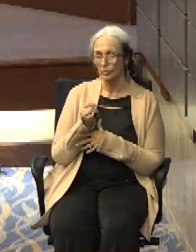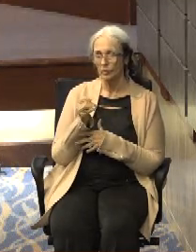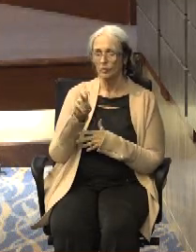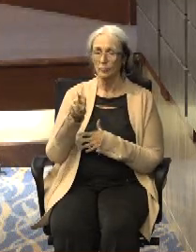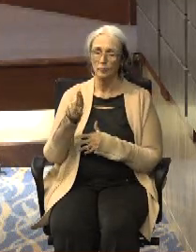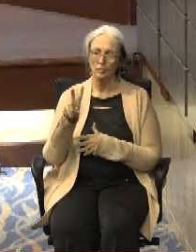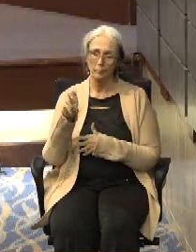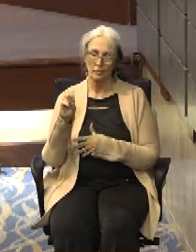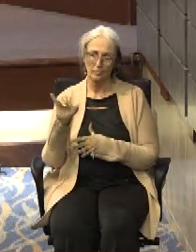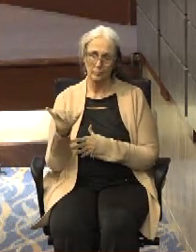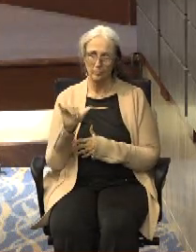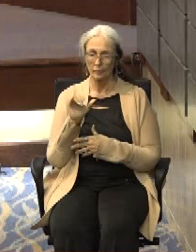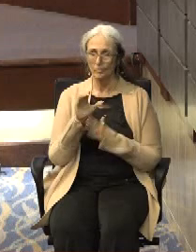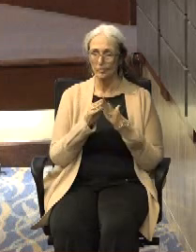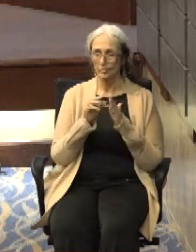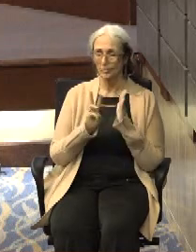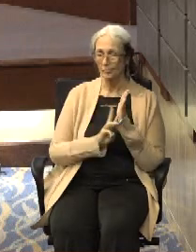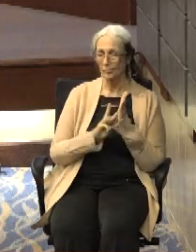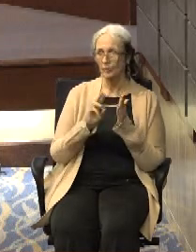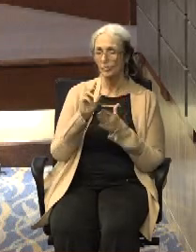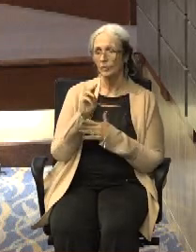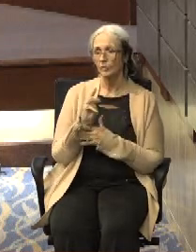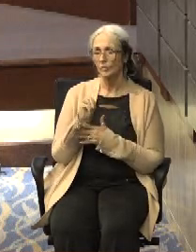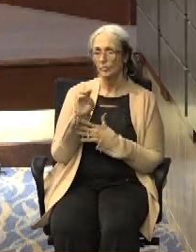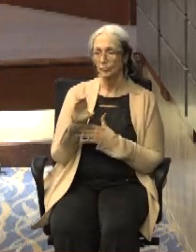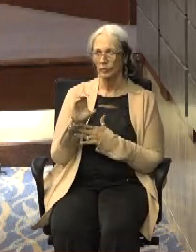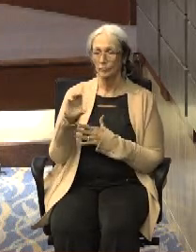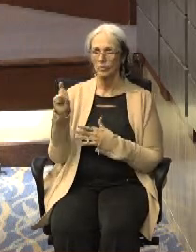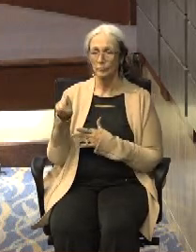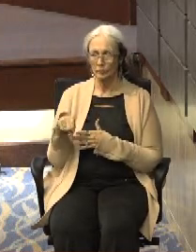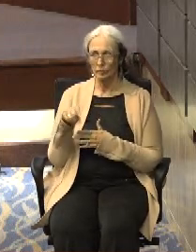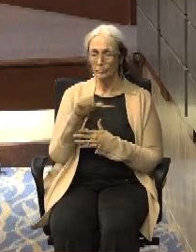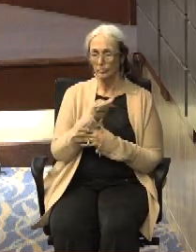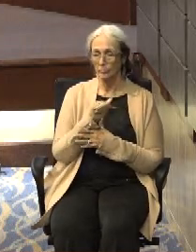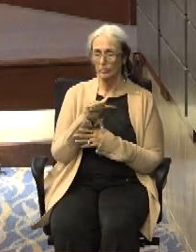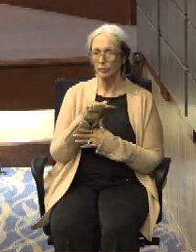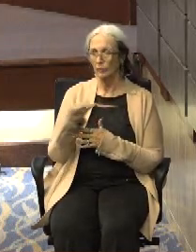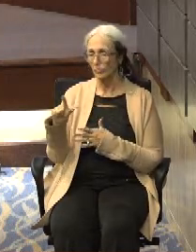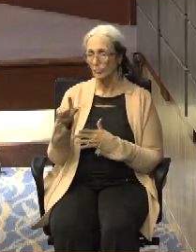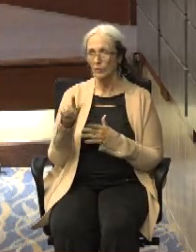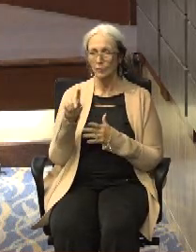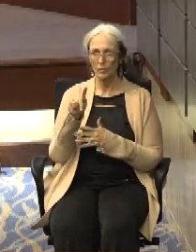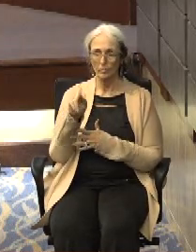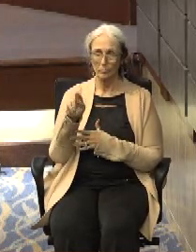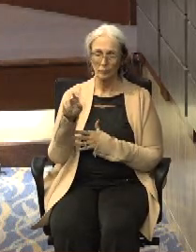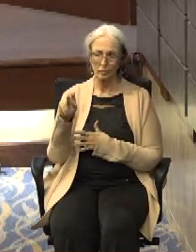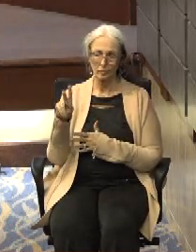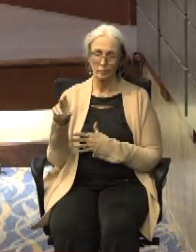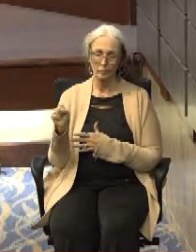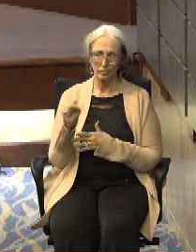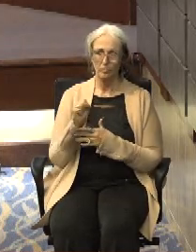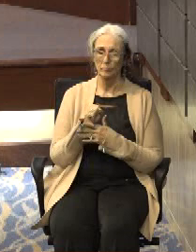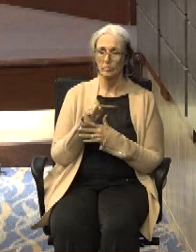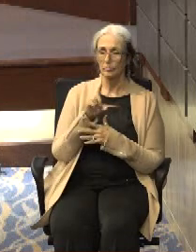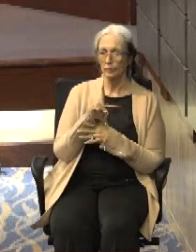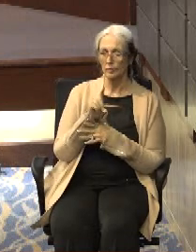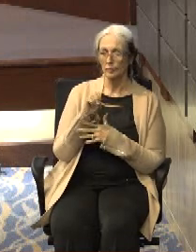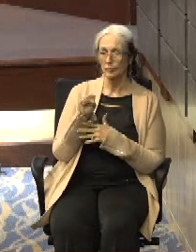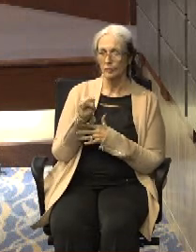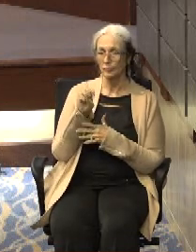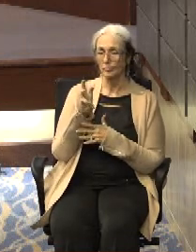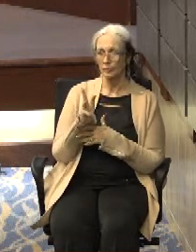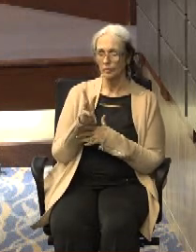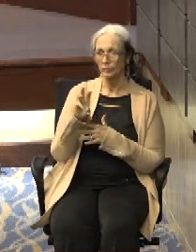Number 7, City of Waco, McLennan County, Texas, and being all of tracts A, B, and C described in corrective special warranty deed to DSW